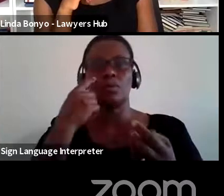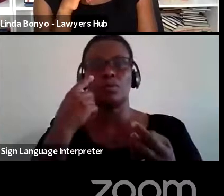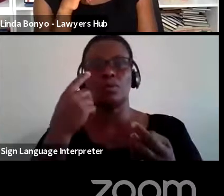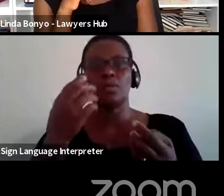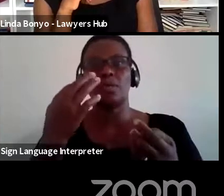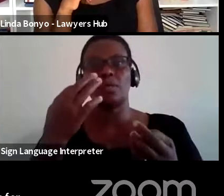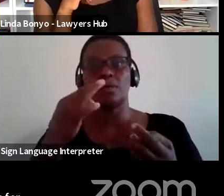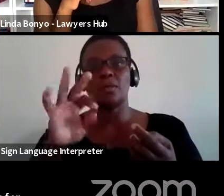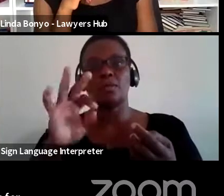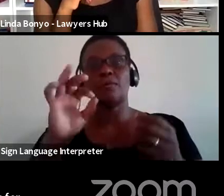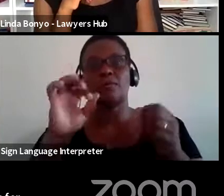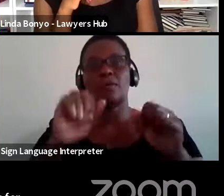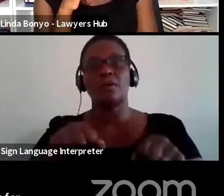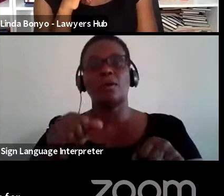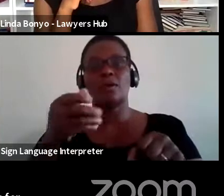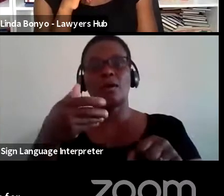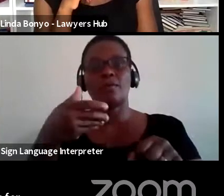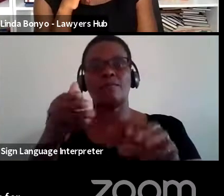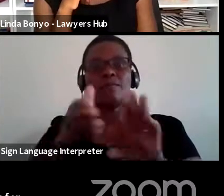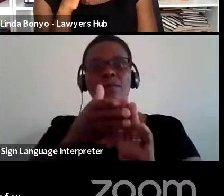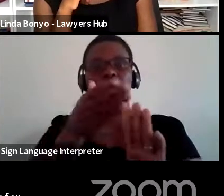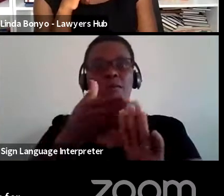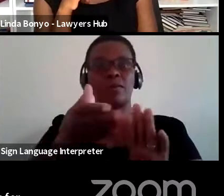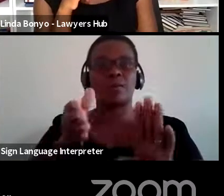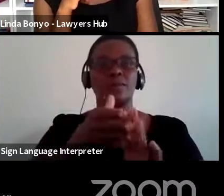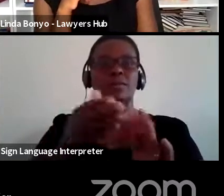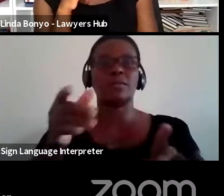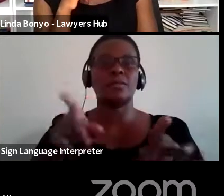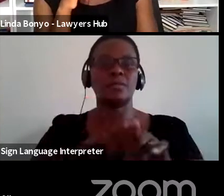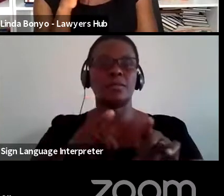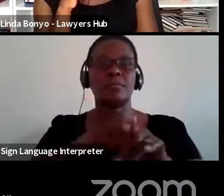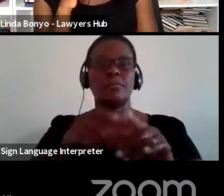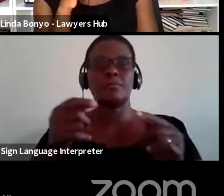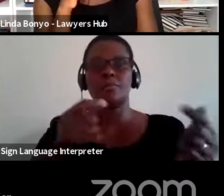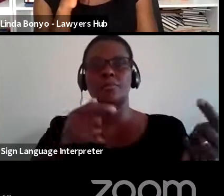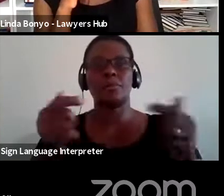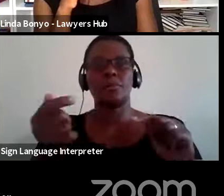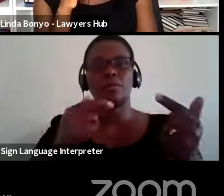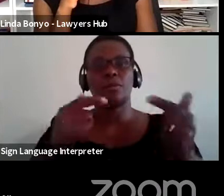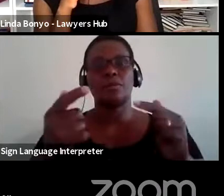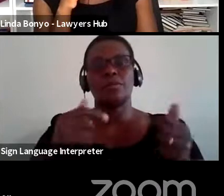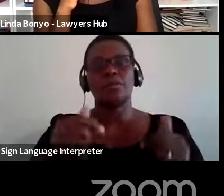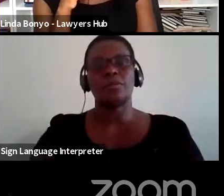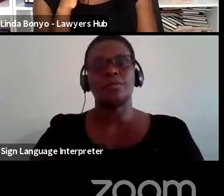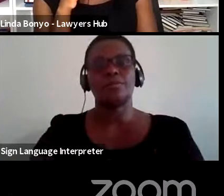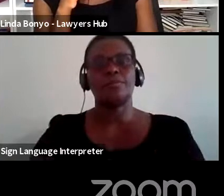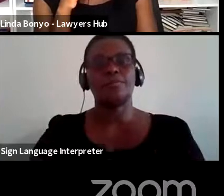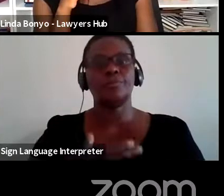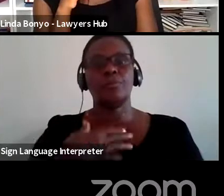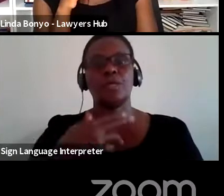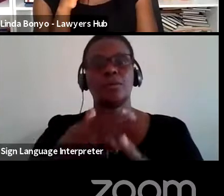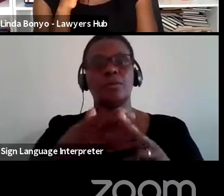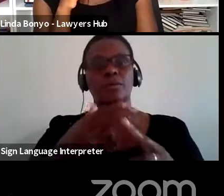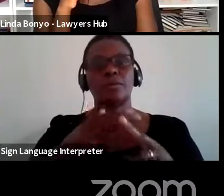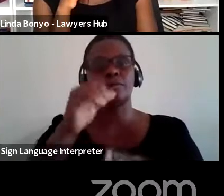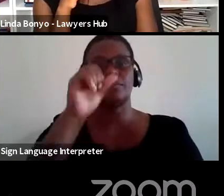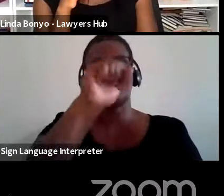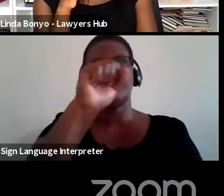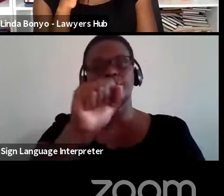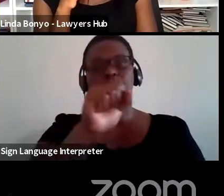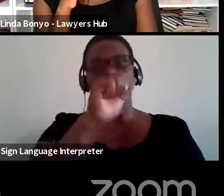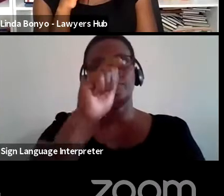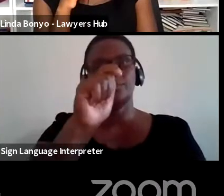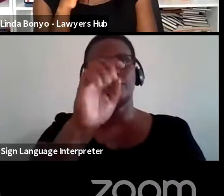for content moderation in the current times. So my name is David Green. I am the Civil Liberties Director